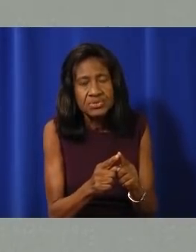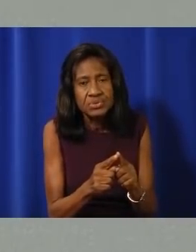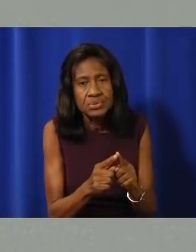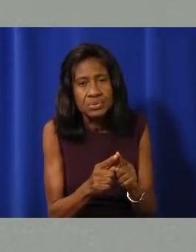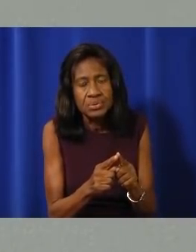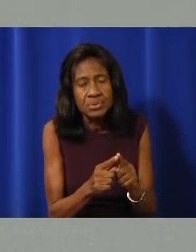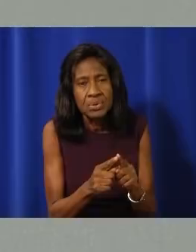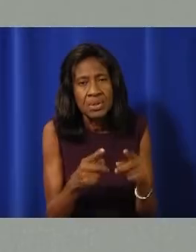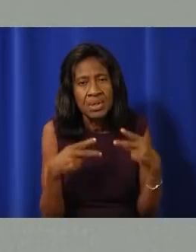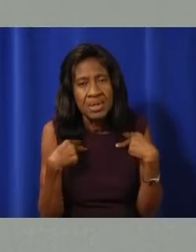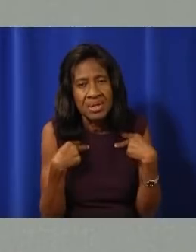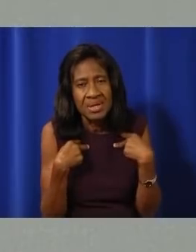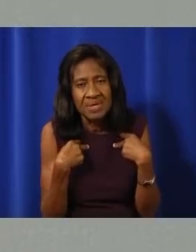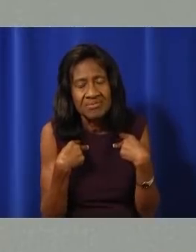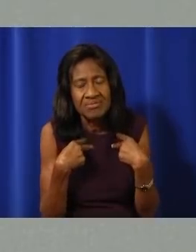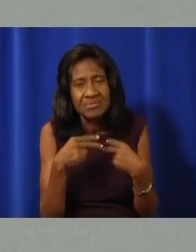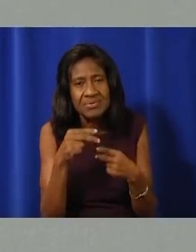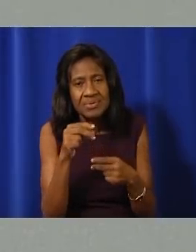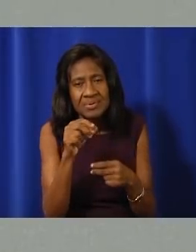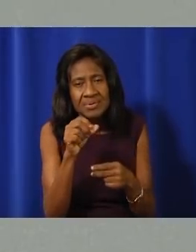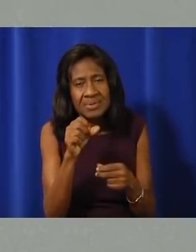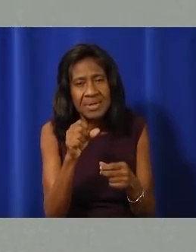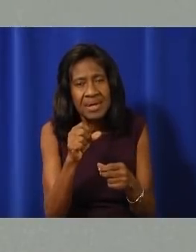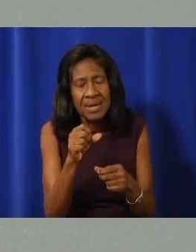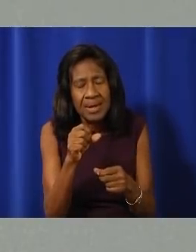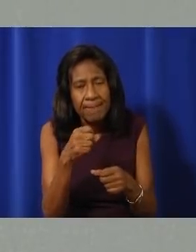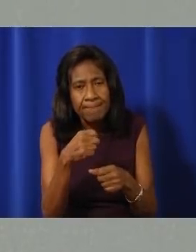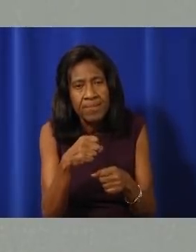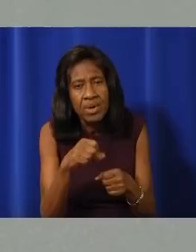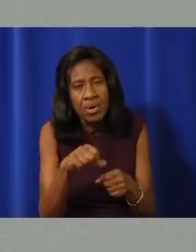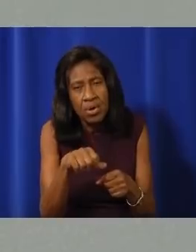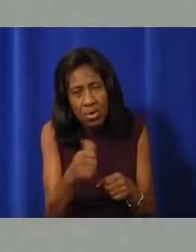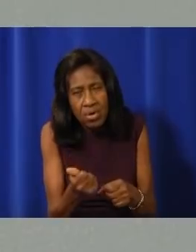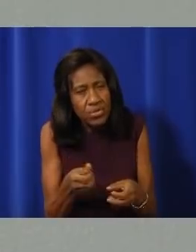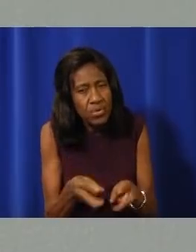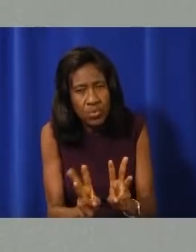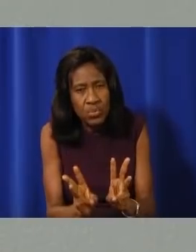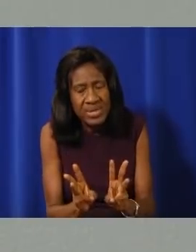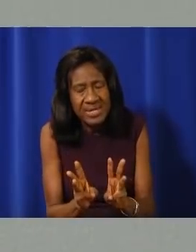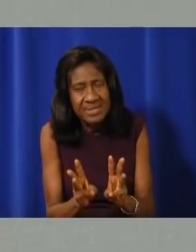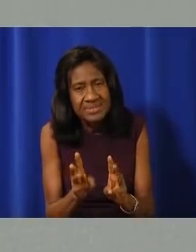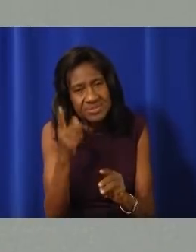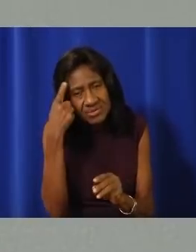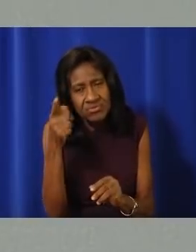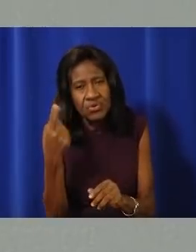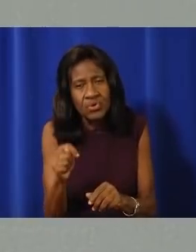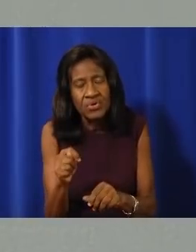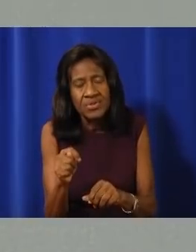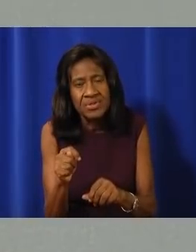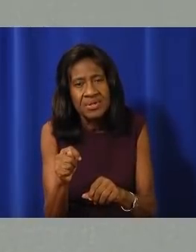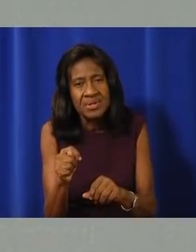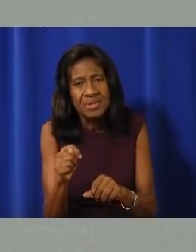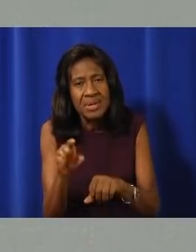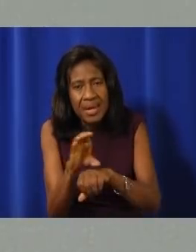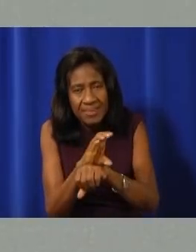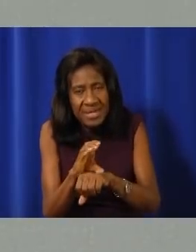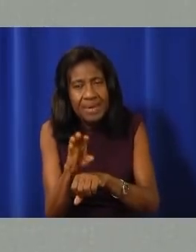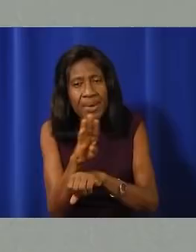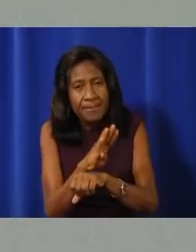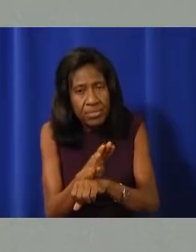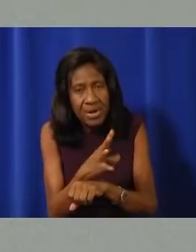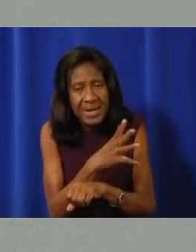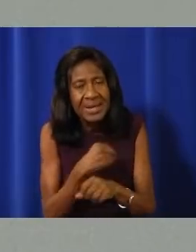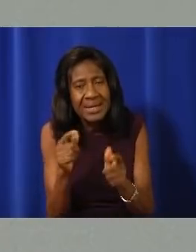our sister islands. I think there is absolutely a clear recognition that we have